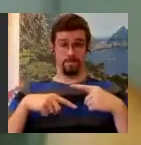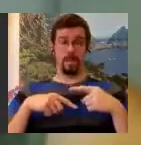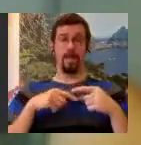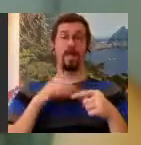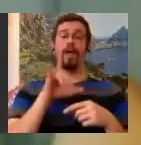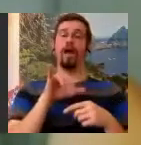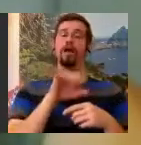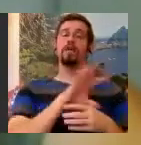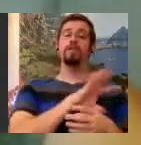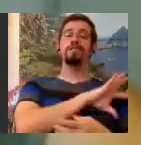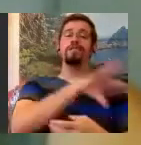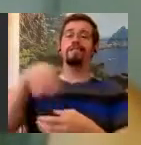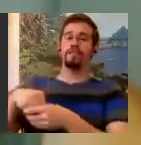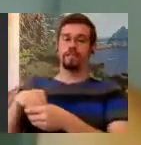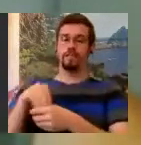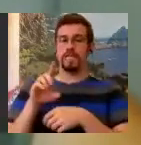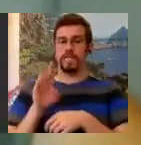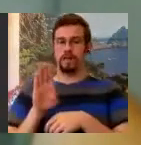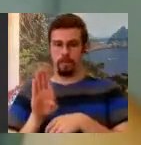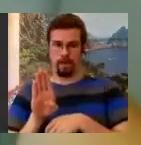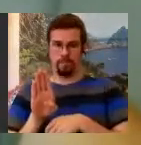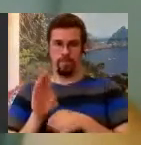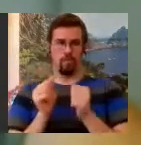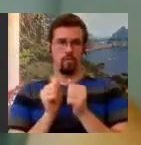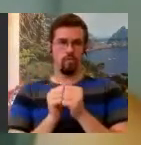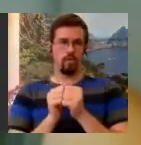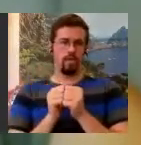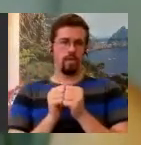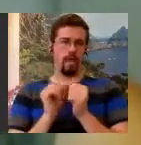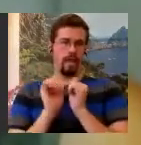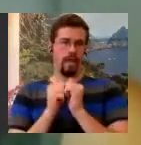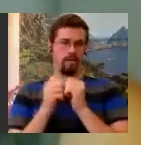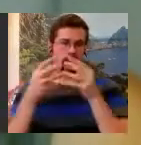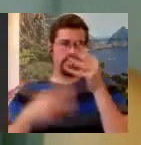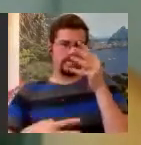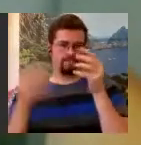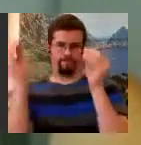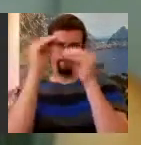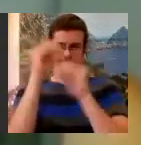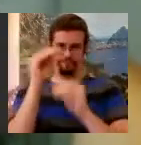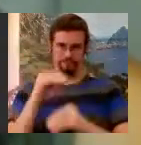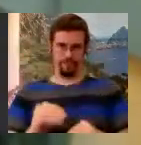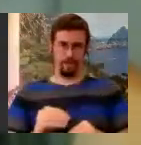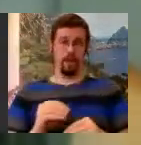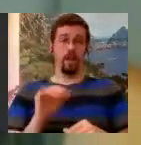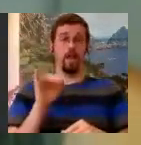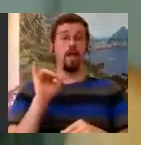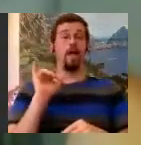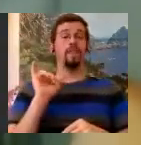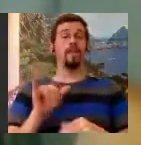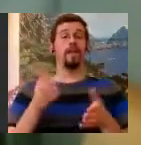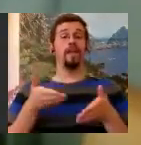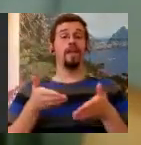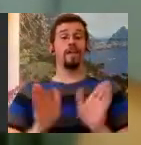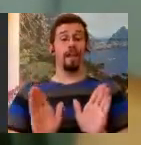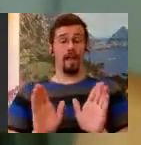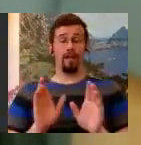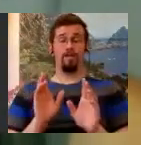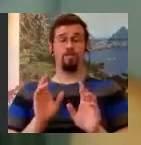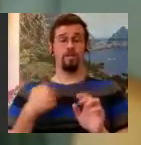together with the list of composing glyphs. And this allows to compute some